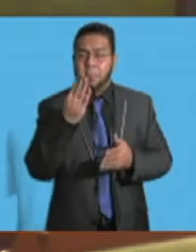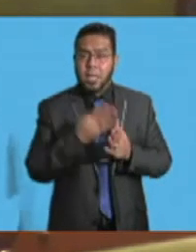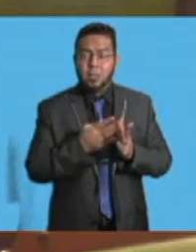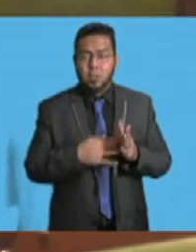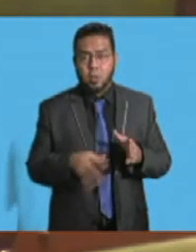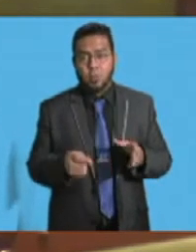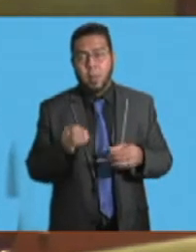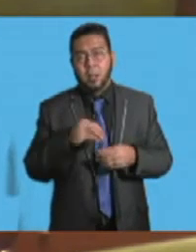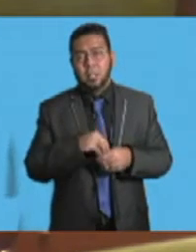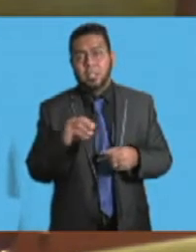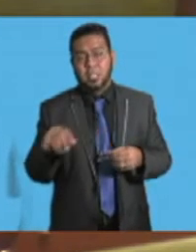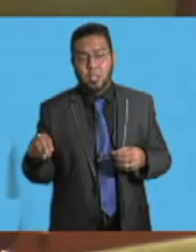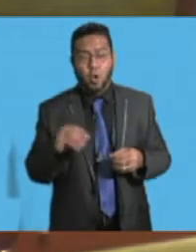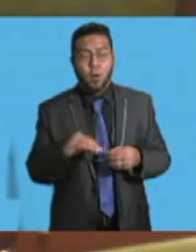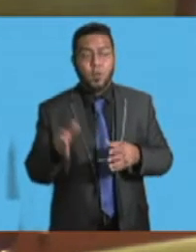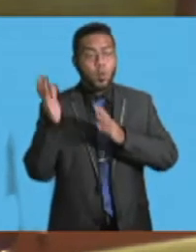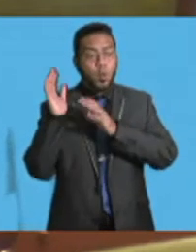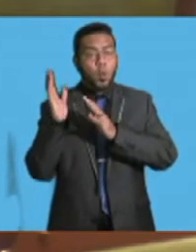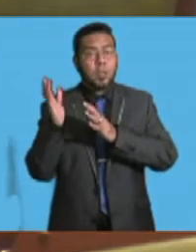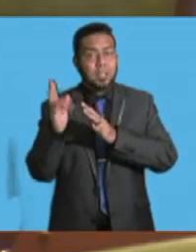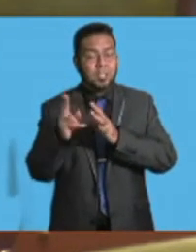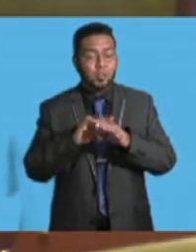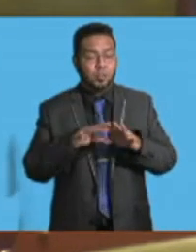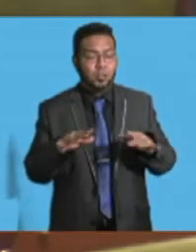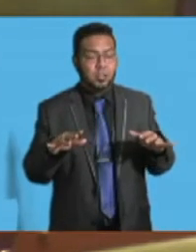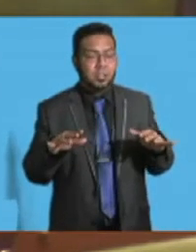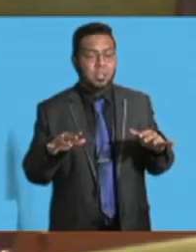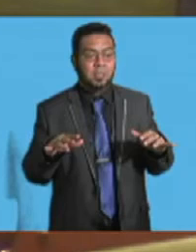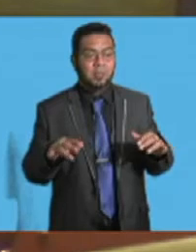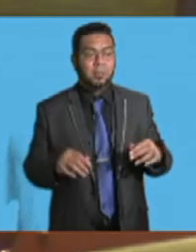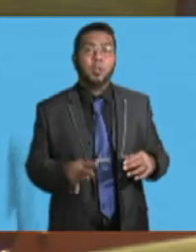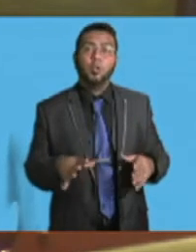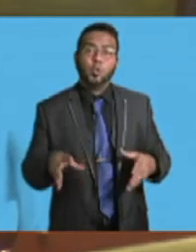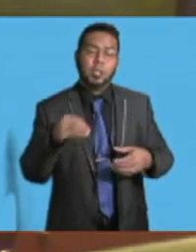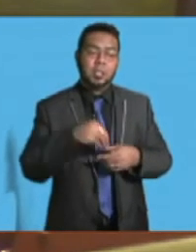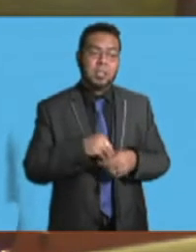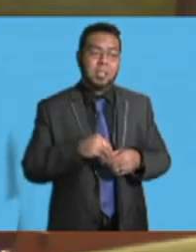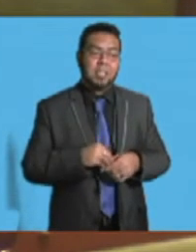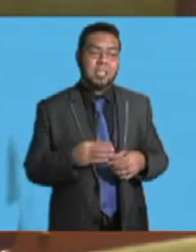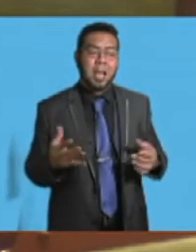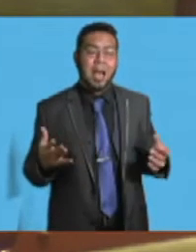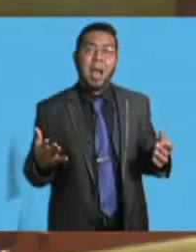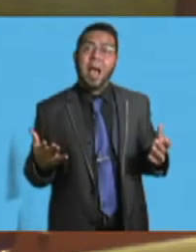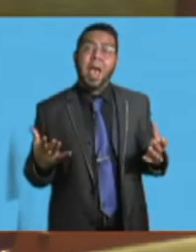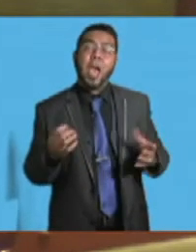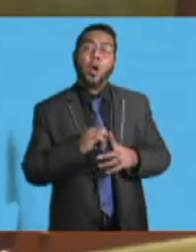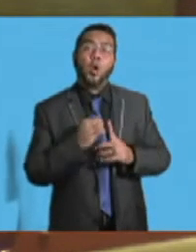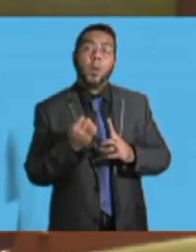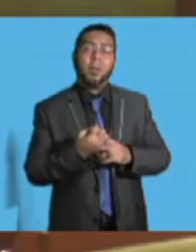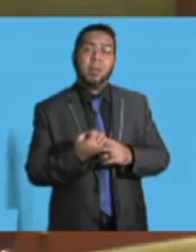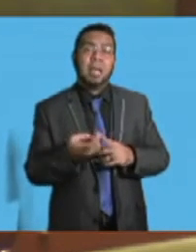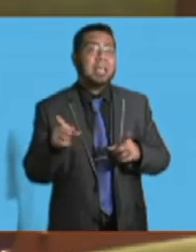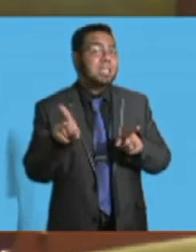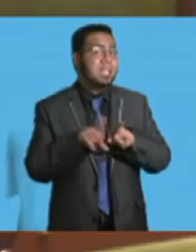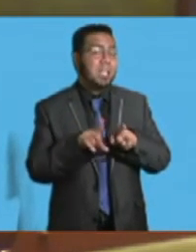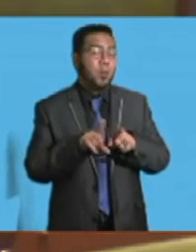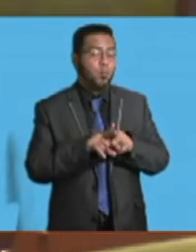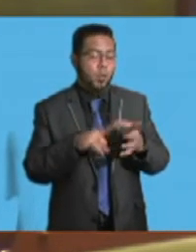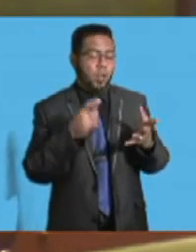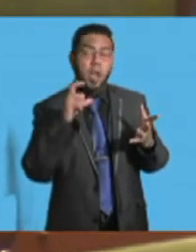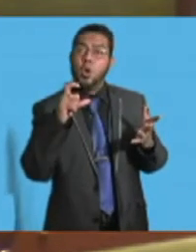coconut trees and development of coconut products to increase economic opportunities. Cocoa, Madam Speaker, the